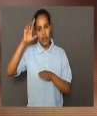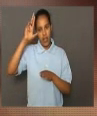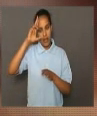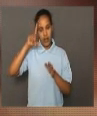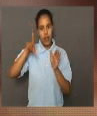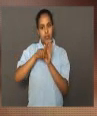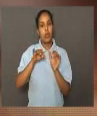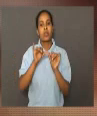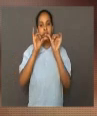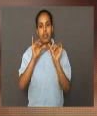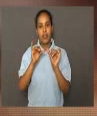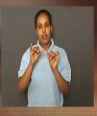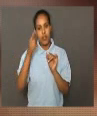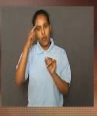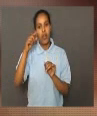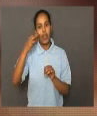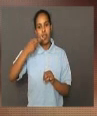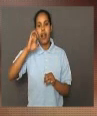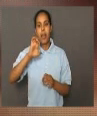law constant for helium.